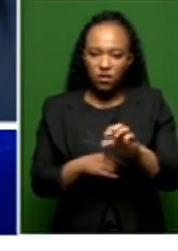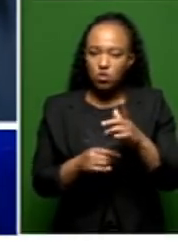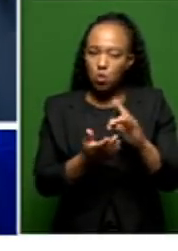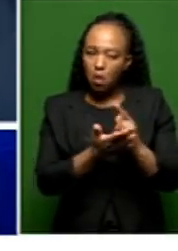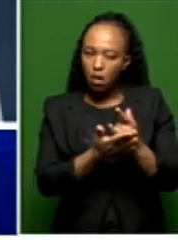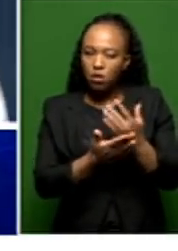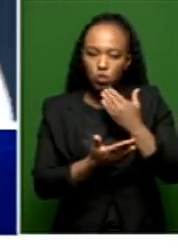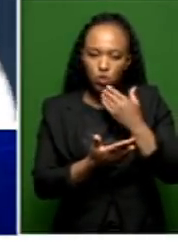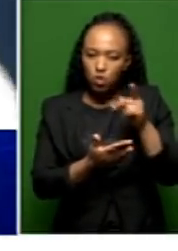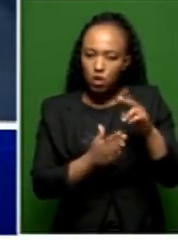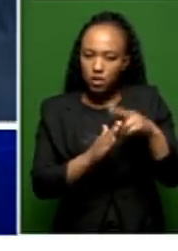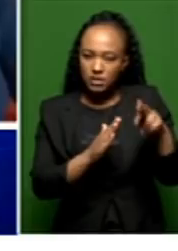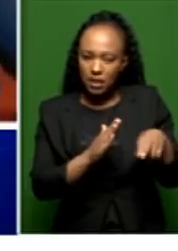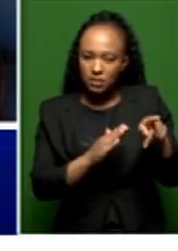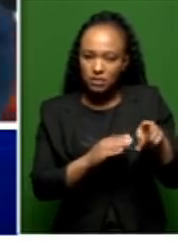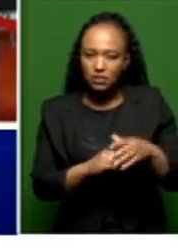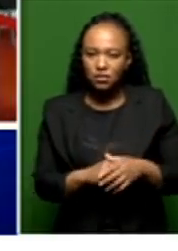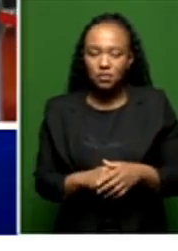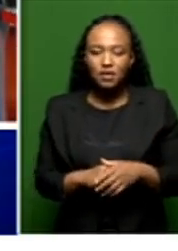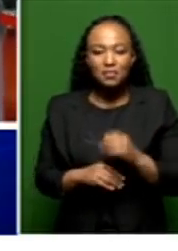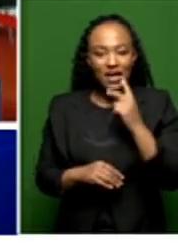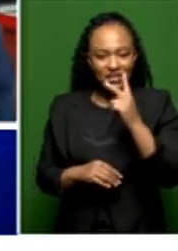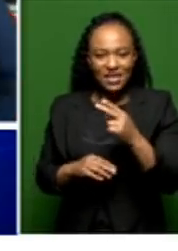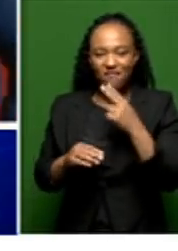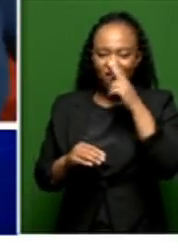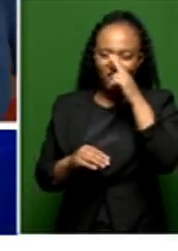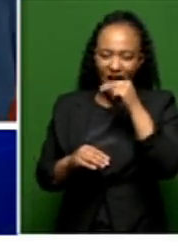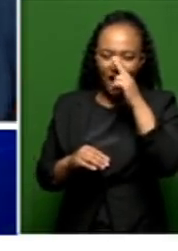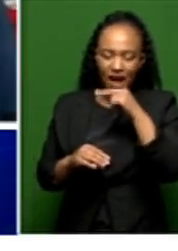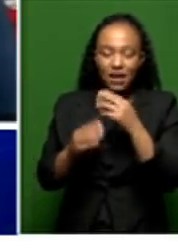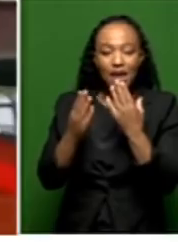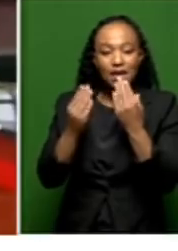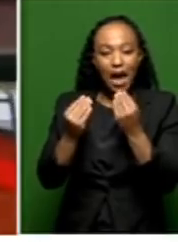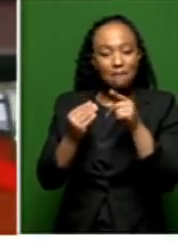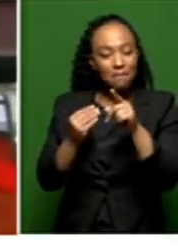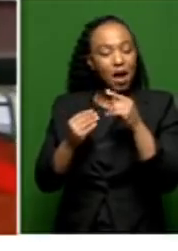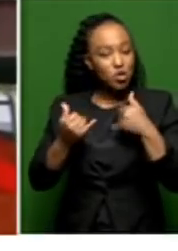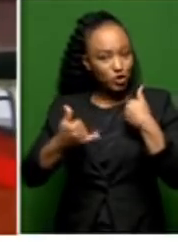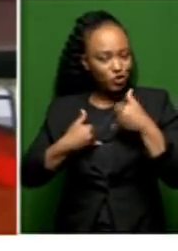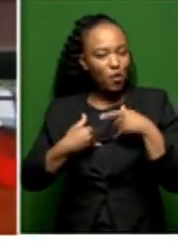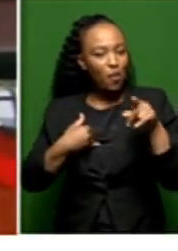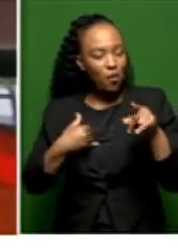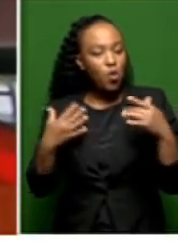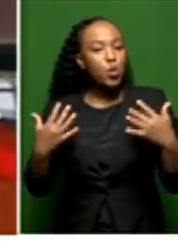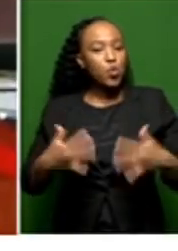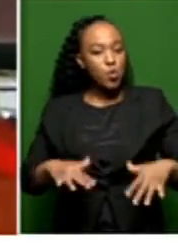to? Yes, I can see you are having fun with numbers there. Yeah, indeed, the